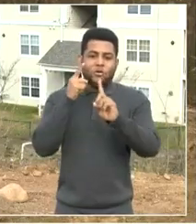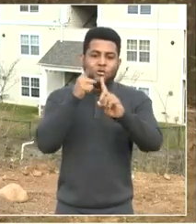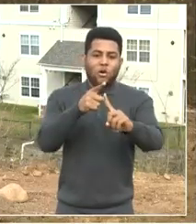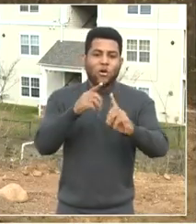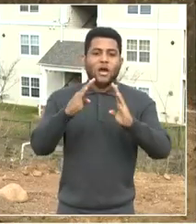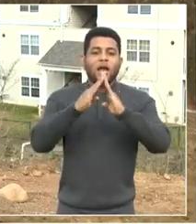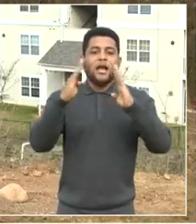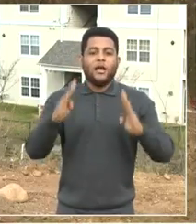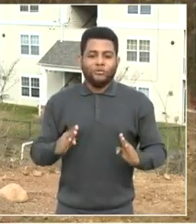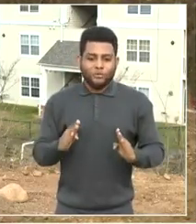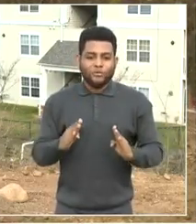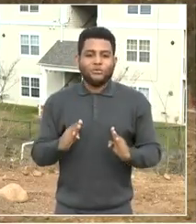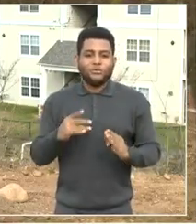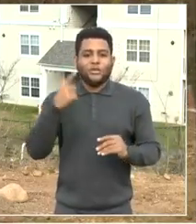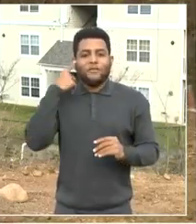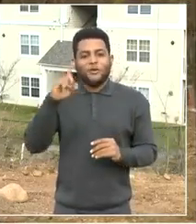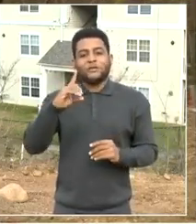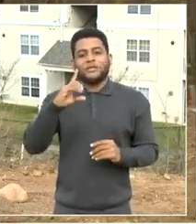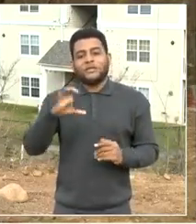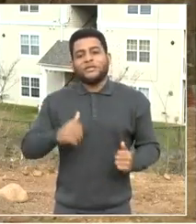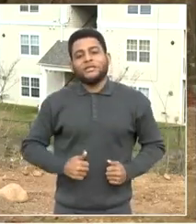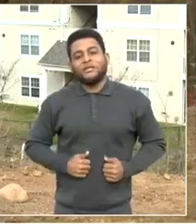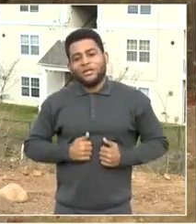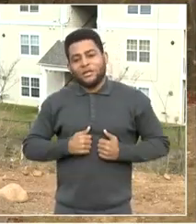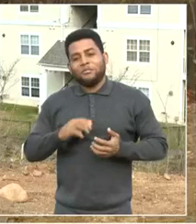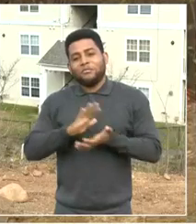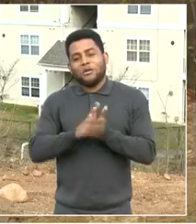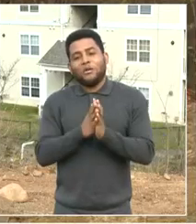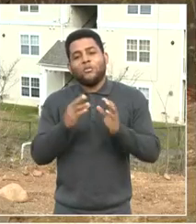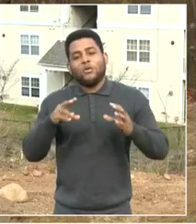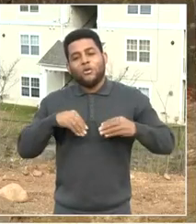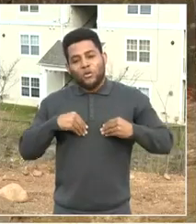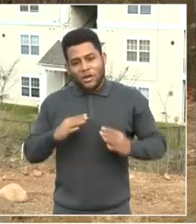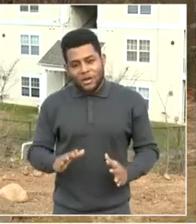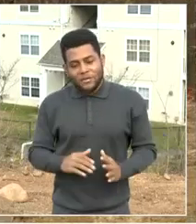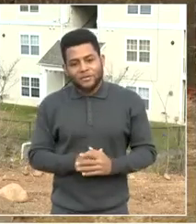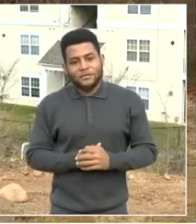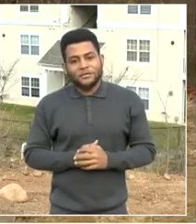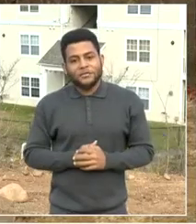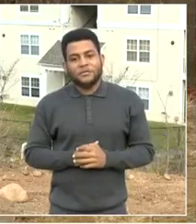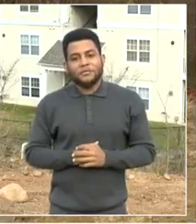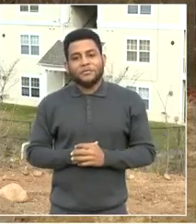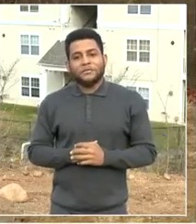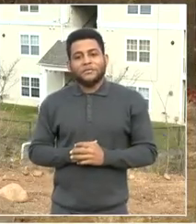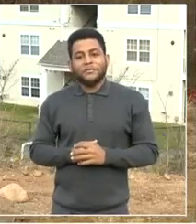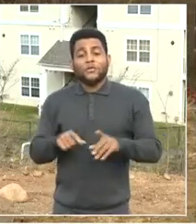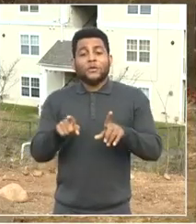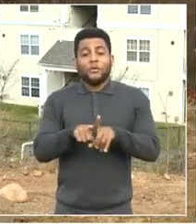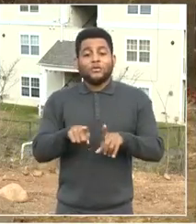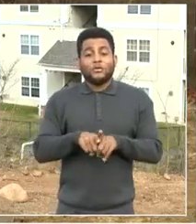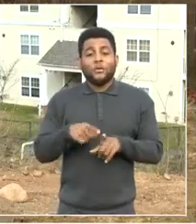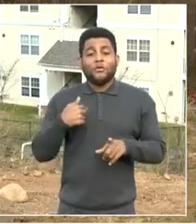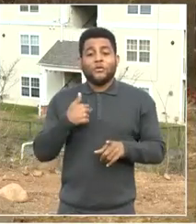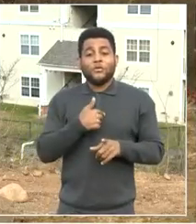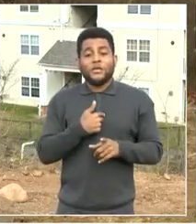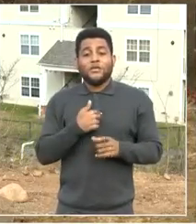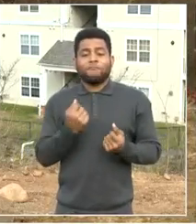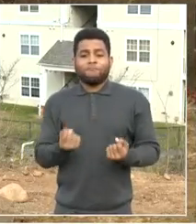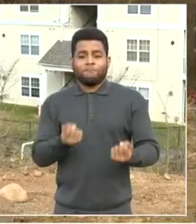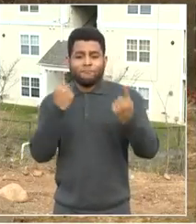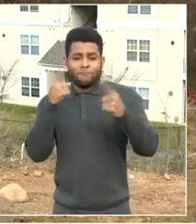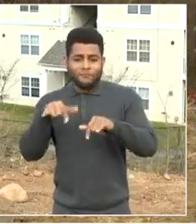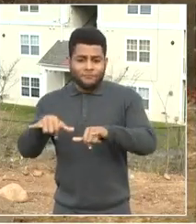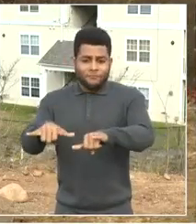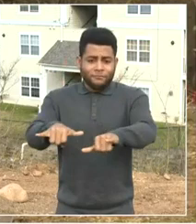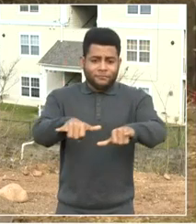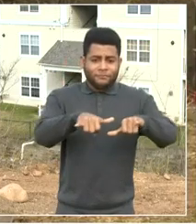residents with low incomes. But more than that, we're in agreement about advancing racial and economic equity.